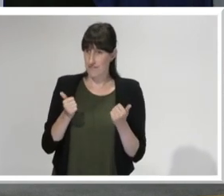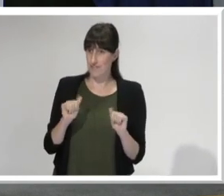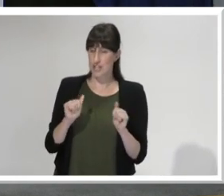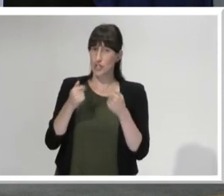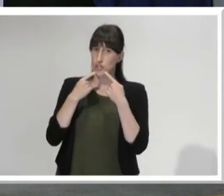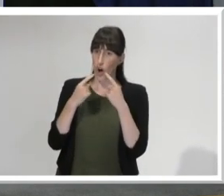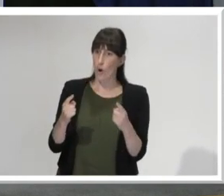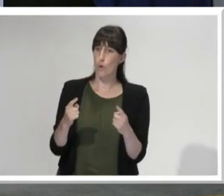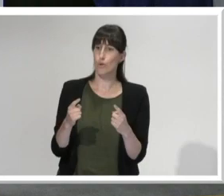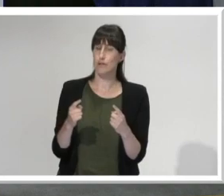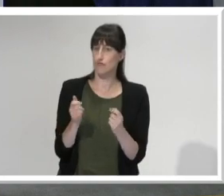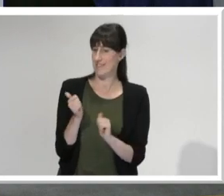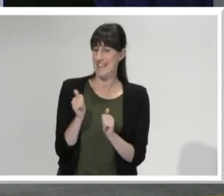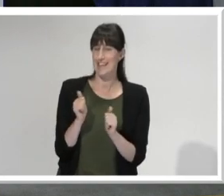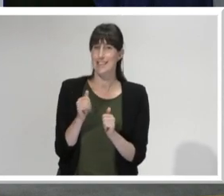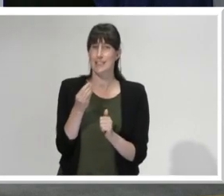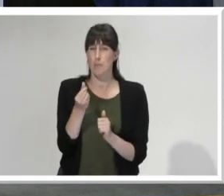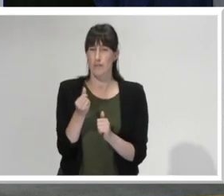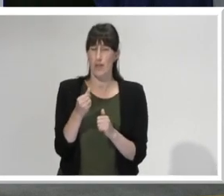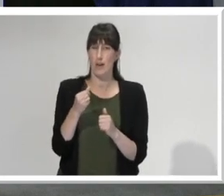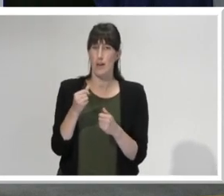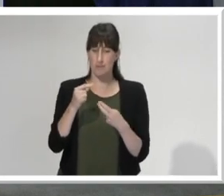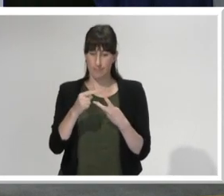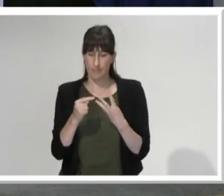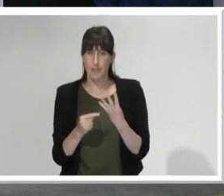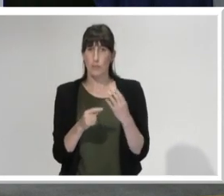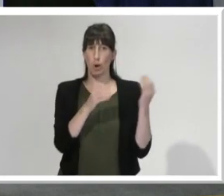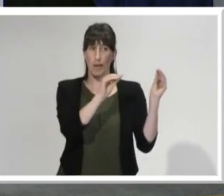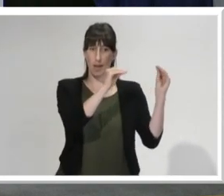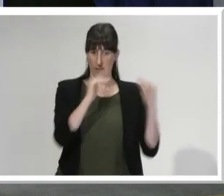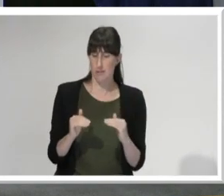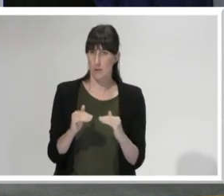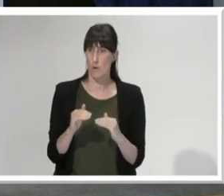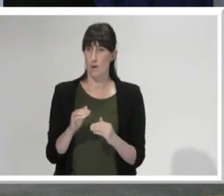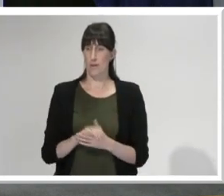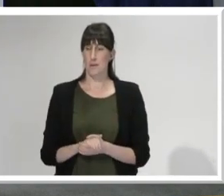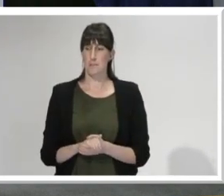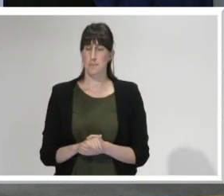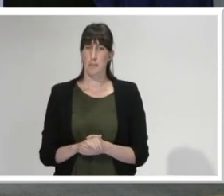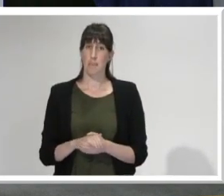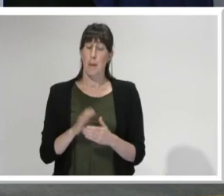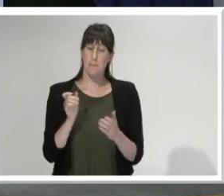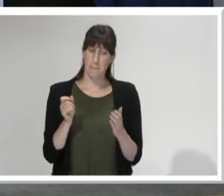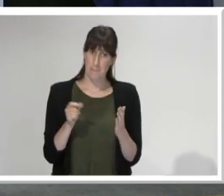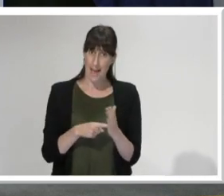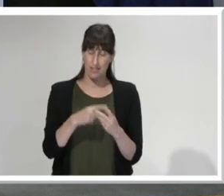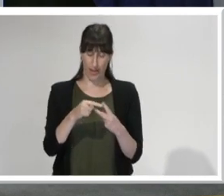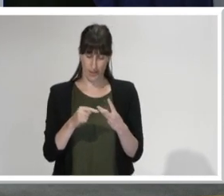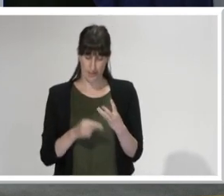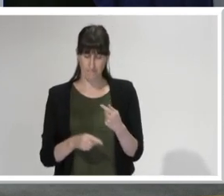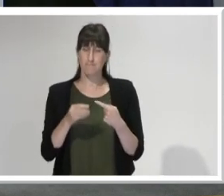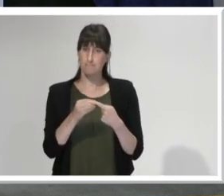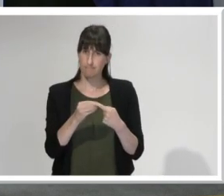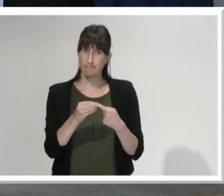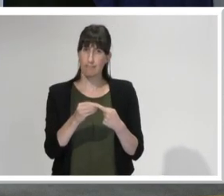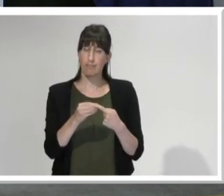might get Dr. Bloomfield to do is supplement where I've perhaps left anything out. The primary factors are we seeing that exponential